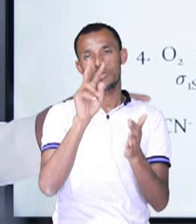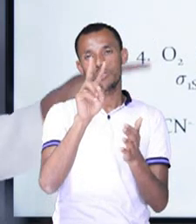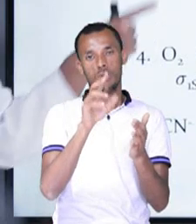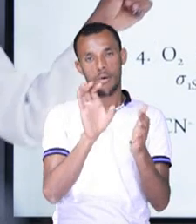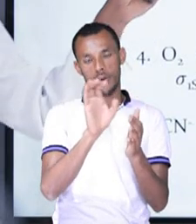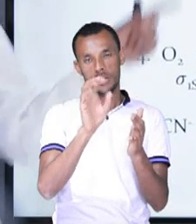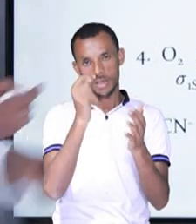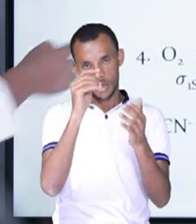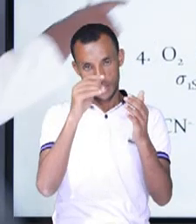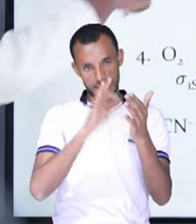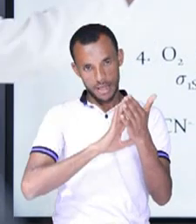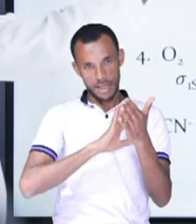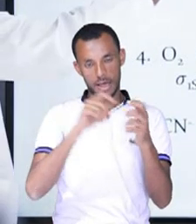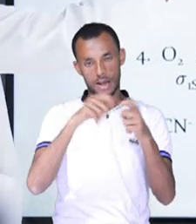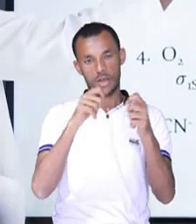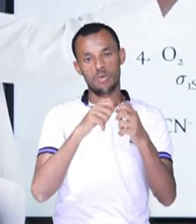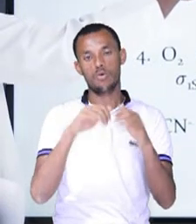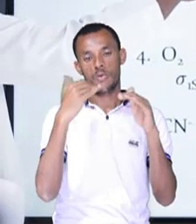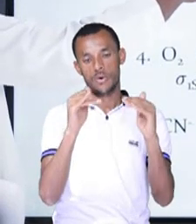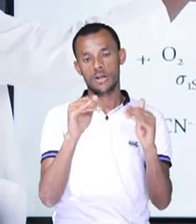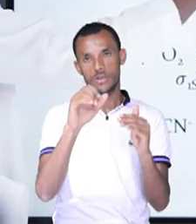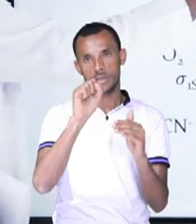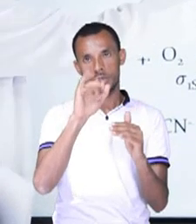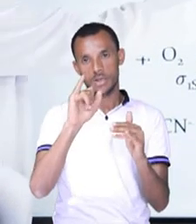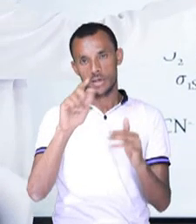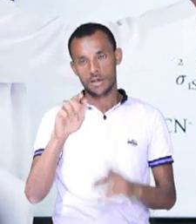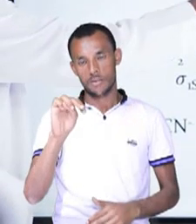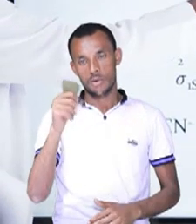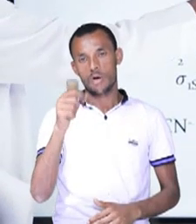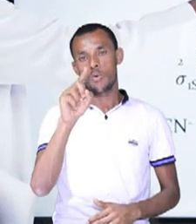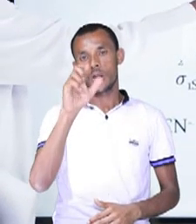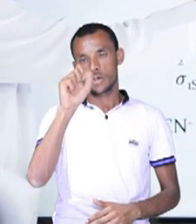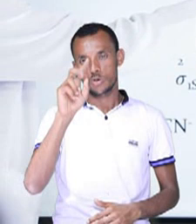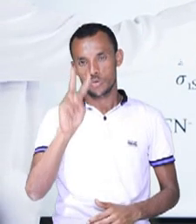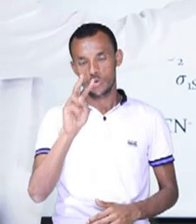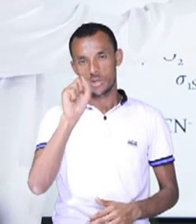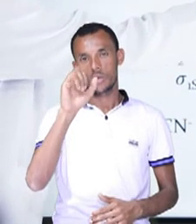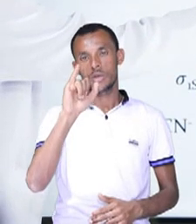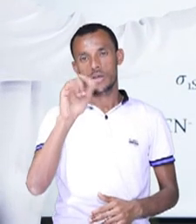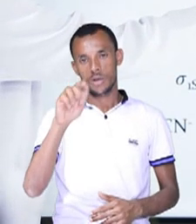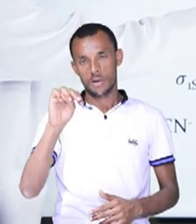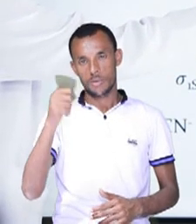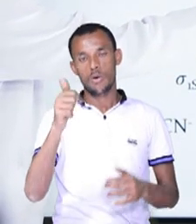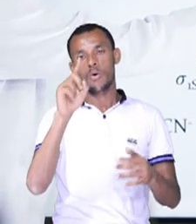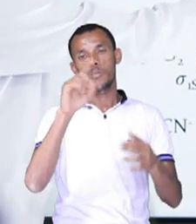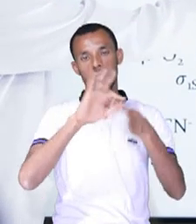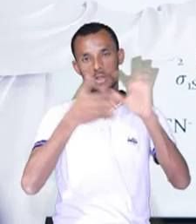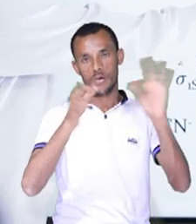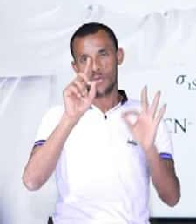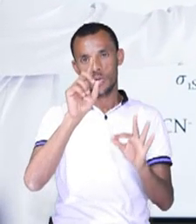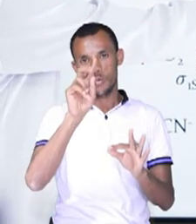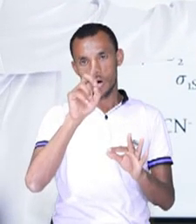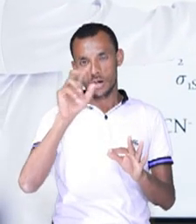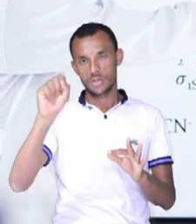The electron configuration is sigma 1s2, sigma star 1s2, sigma 2s2,